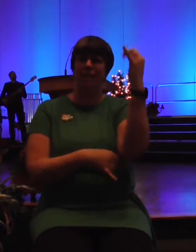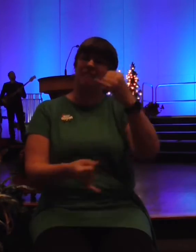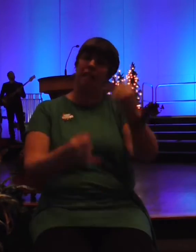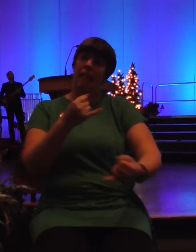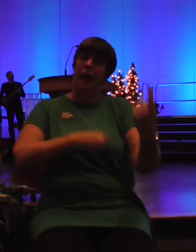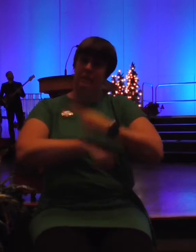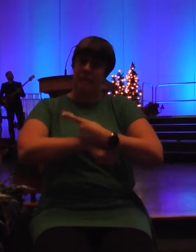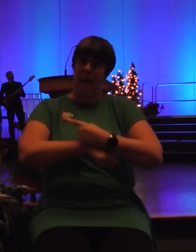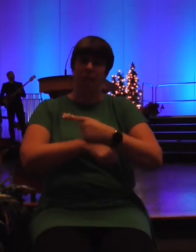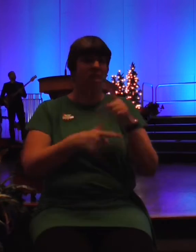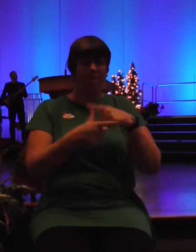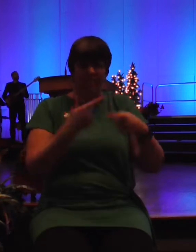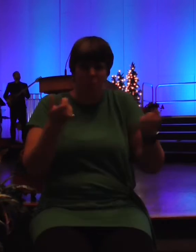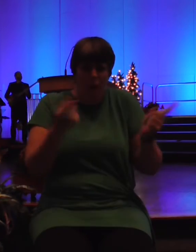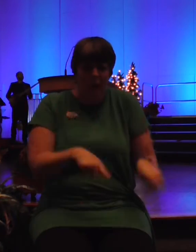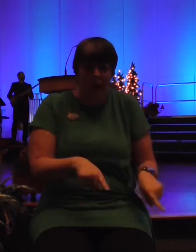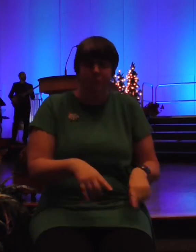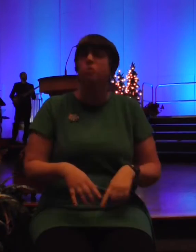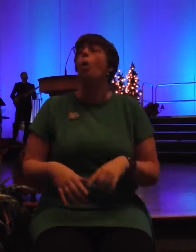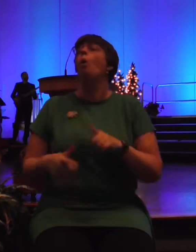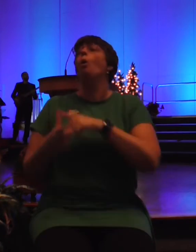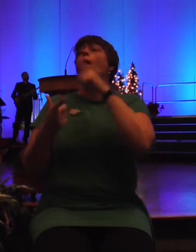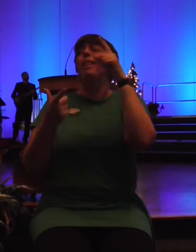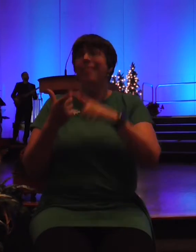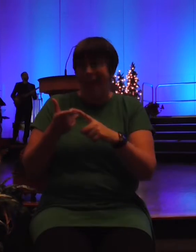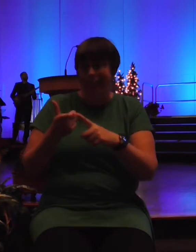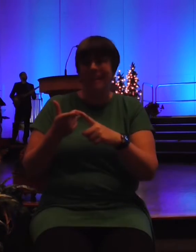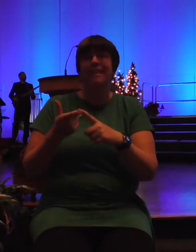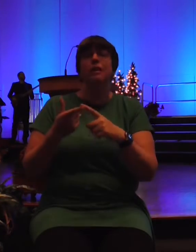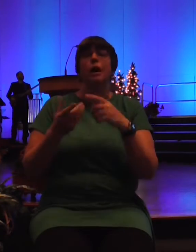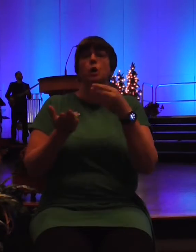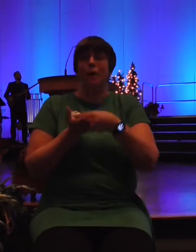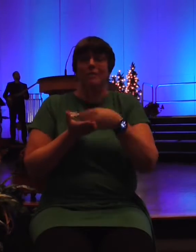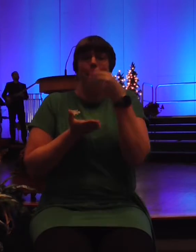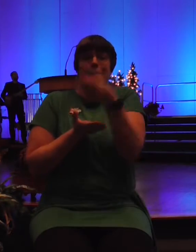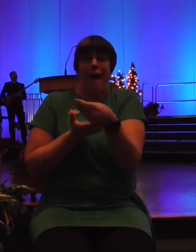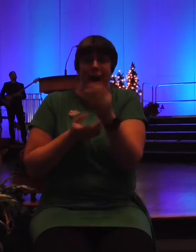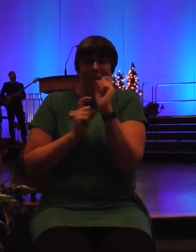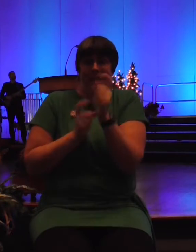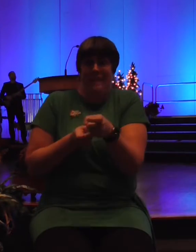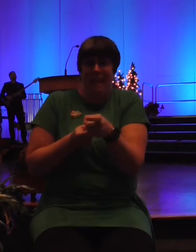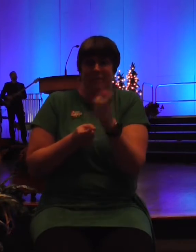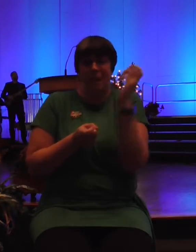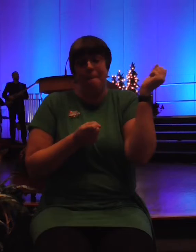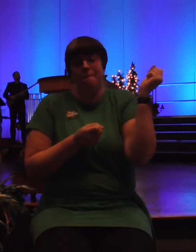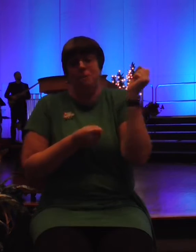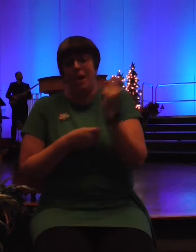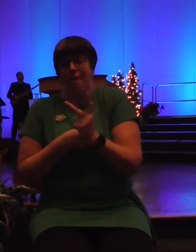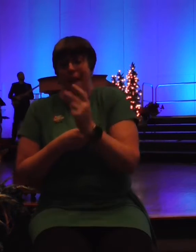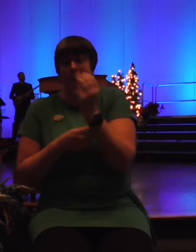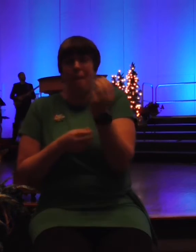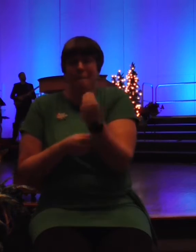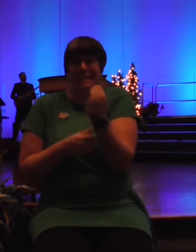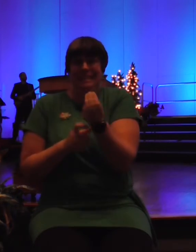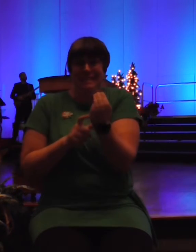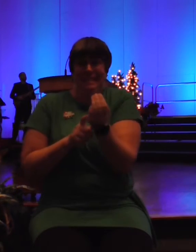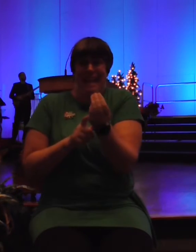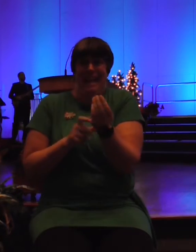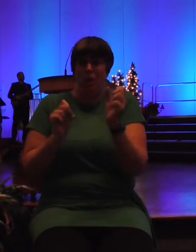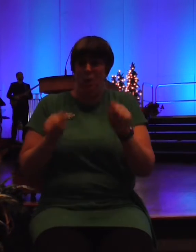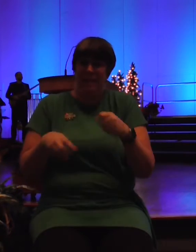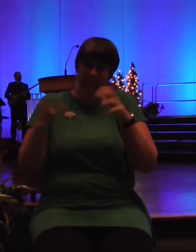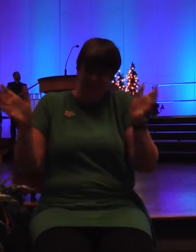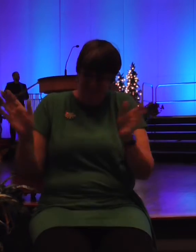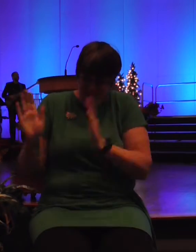tag, and then what happens, Jackie? Then what you have to do is buy the gift, bring it back by Monday so that we can